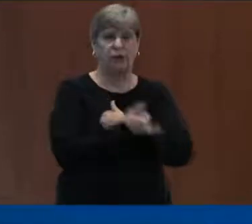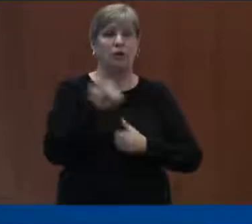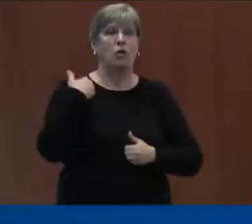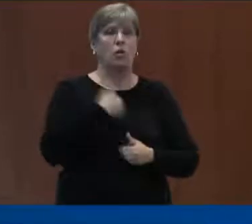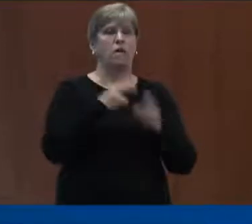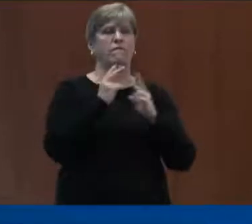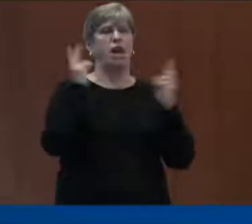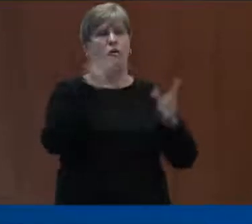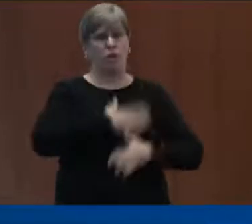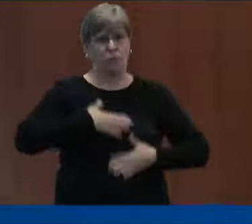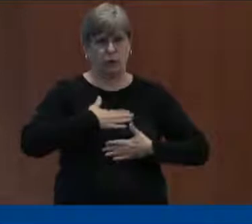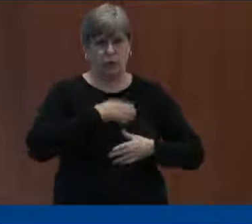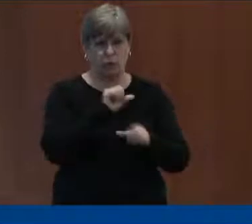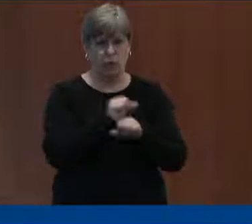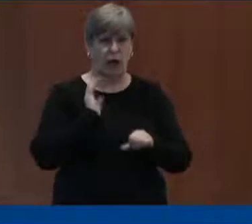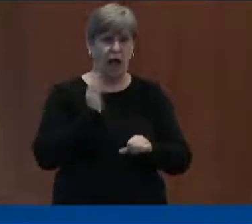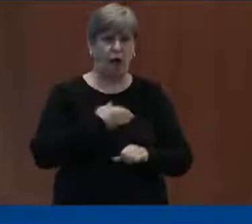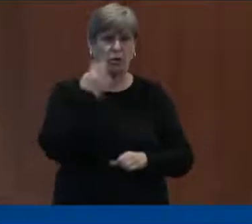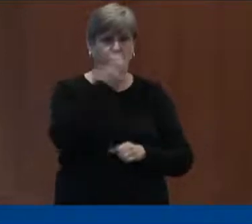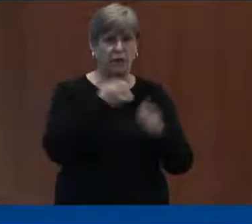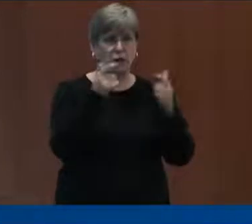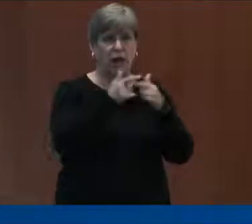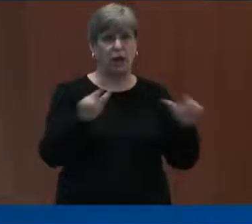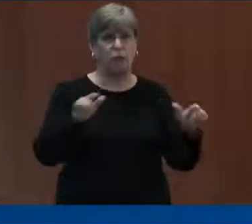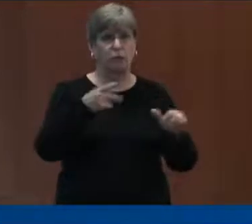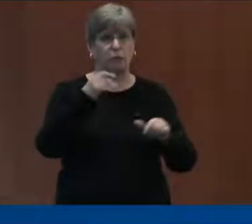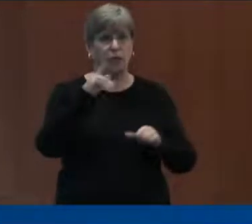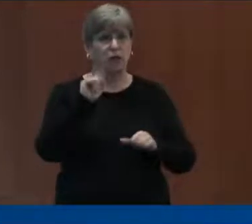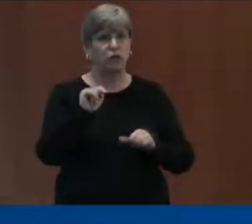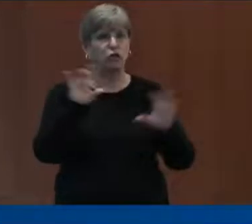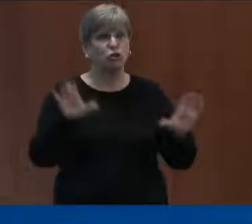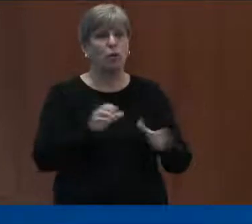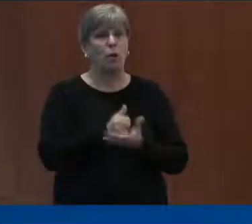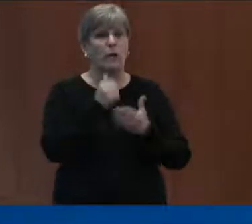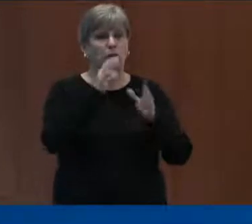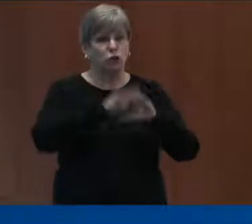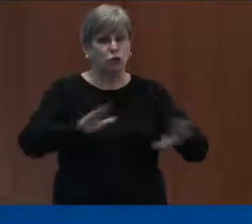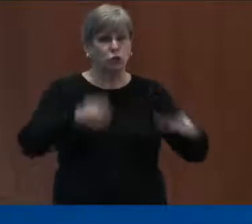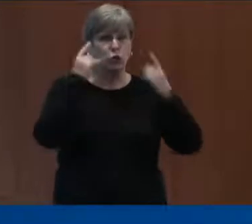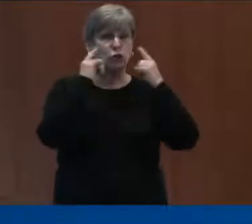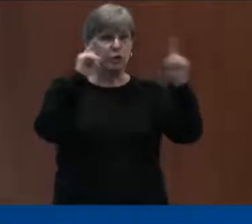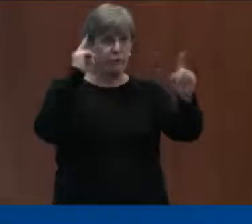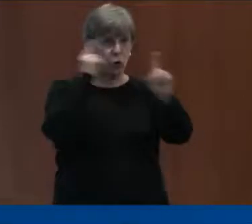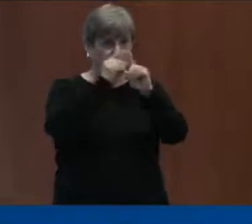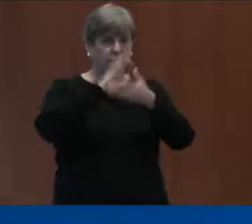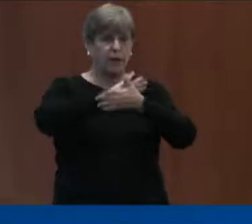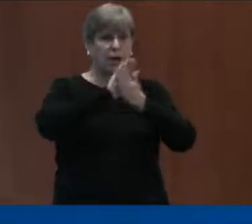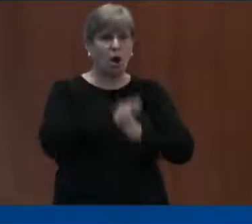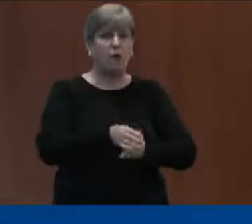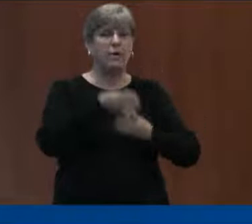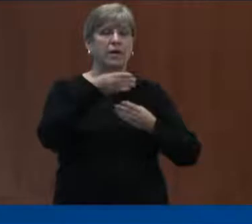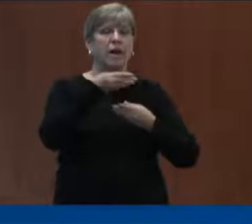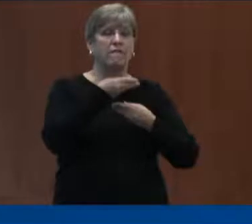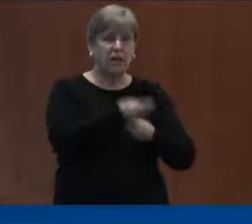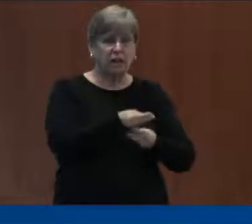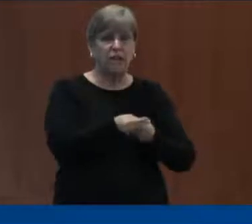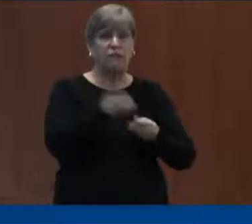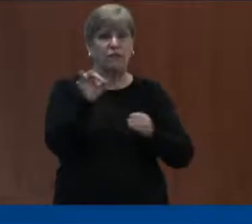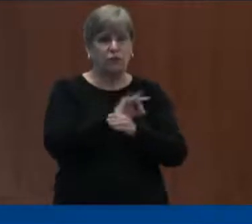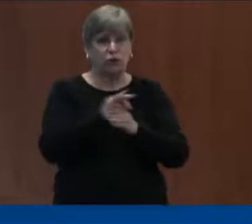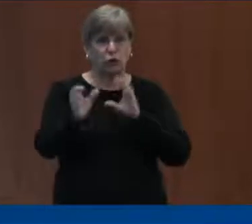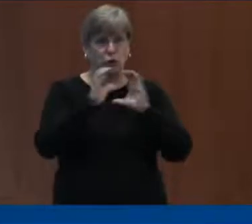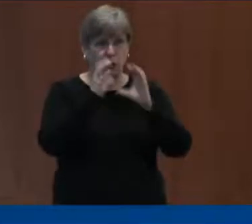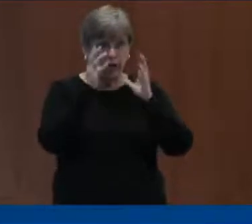very appreciative of the work our speech-language pathologists do, helping children achieve their goals to become effective and functional communicators